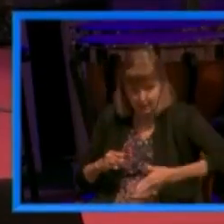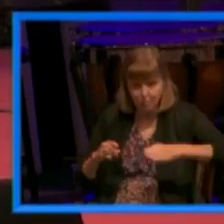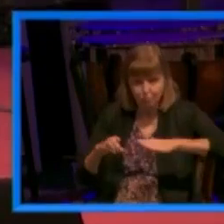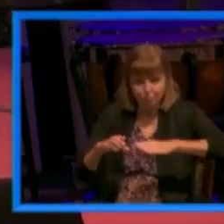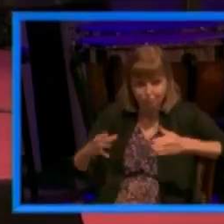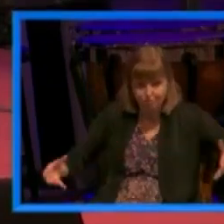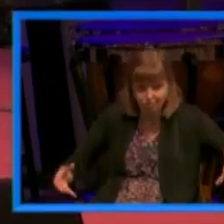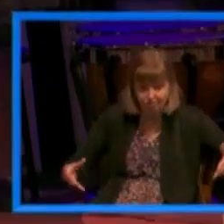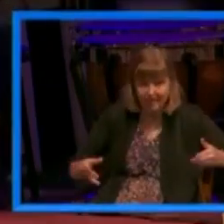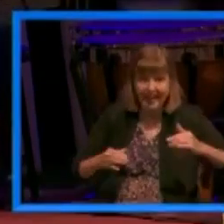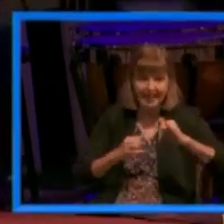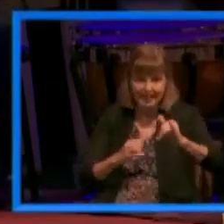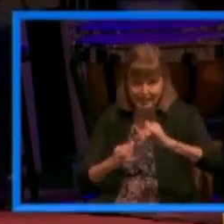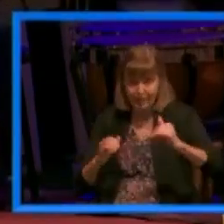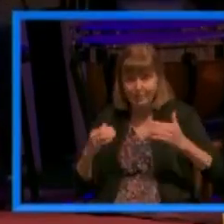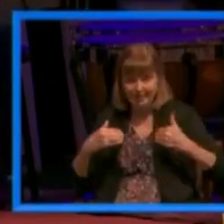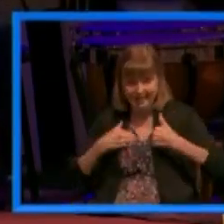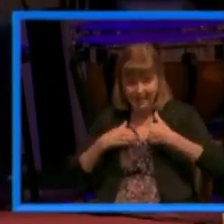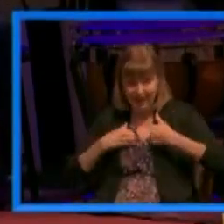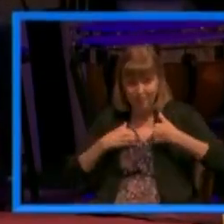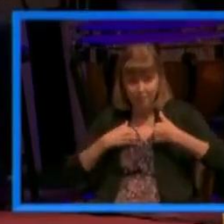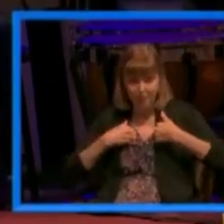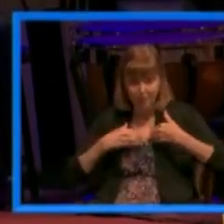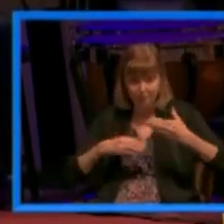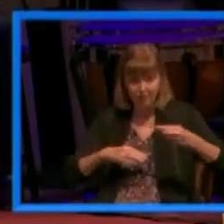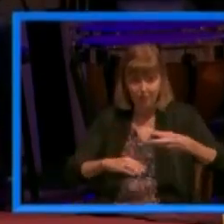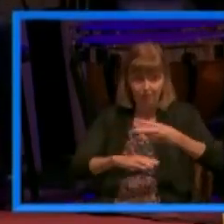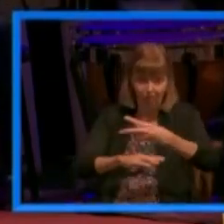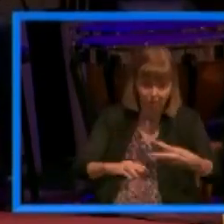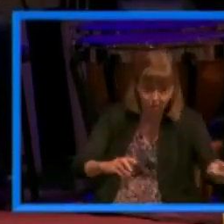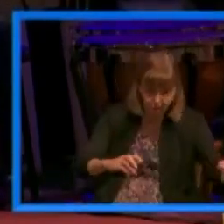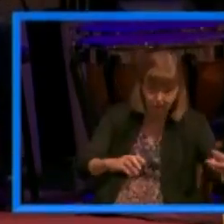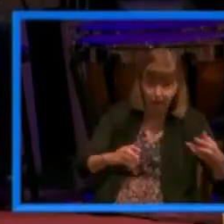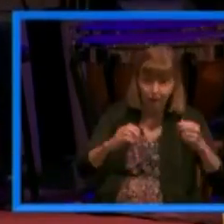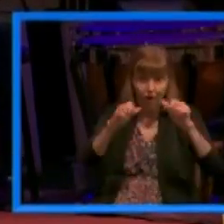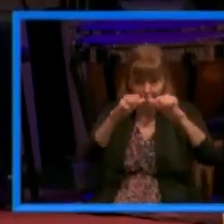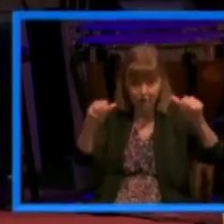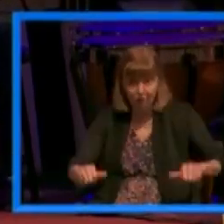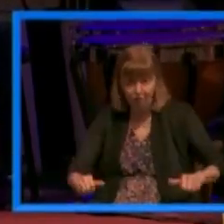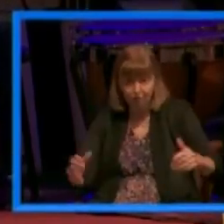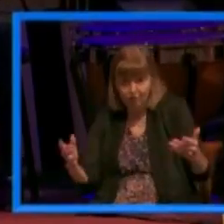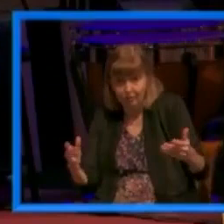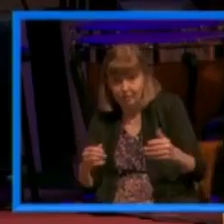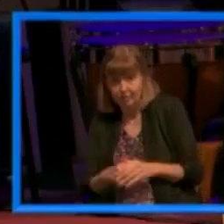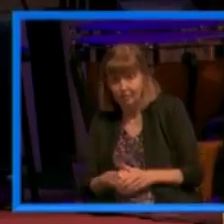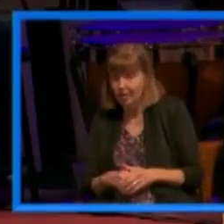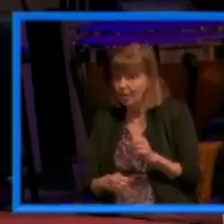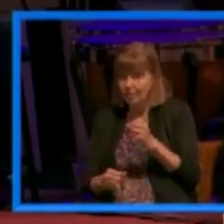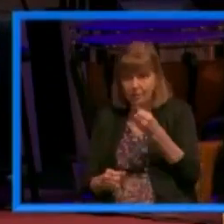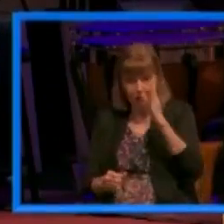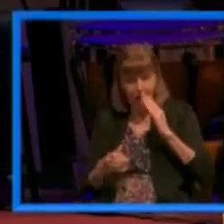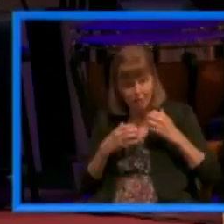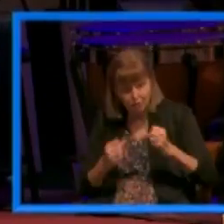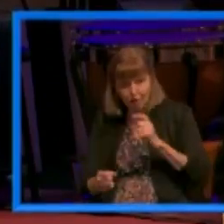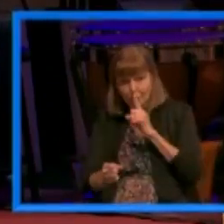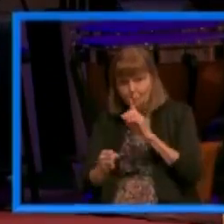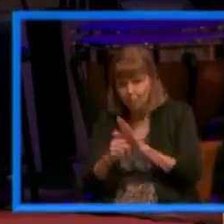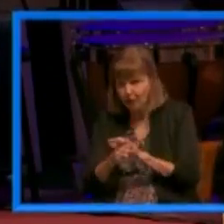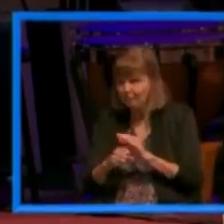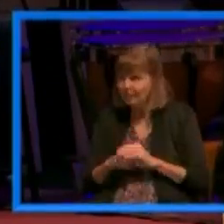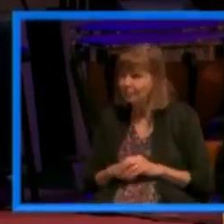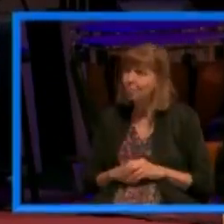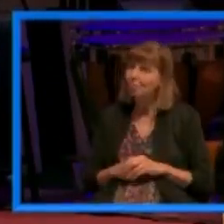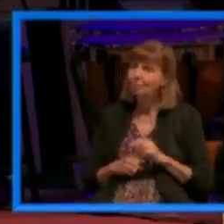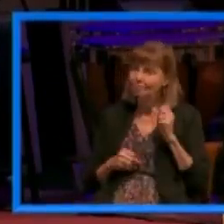went down into Egypt and you made a royal mess of your life and you came out of Egypt, and God rescued you, and God loved